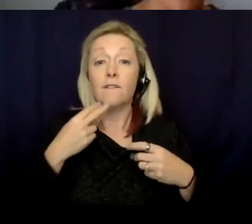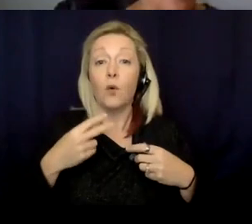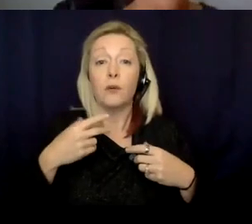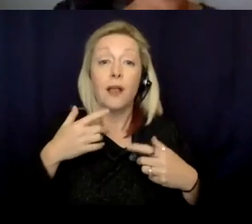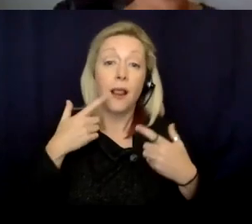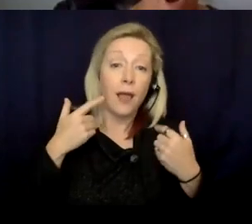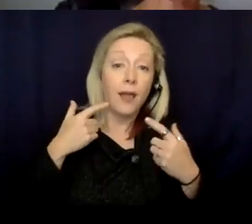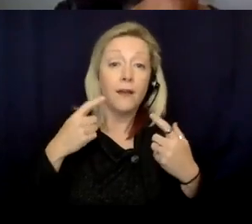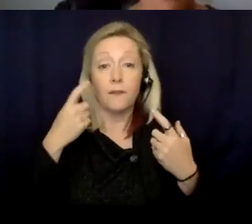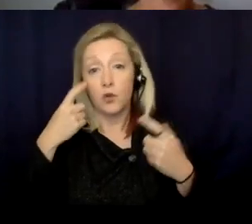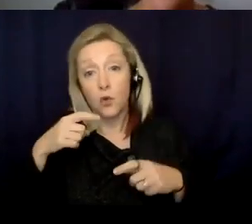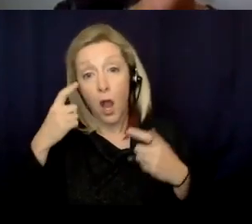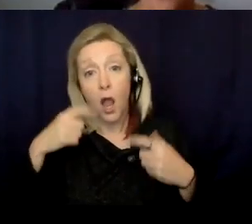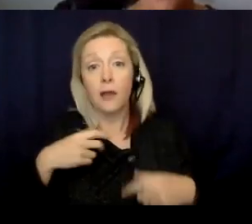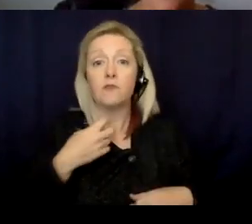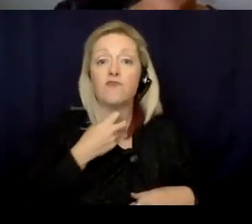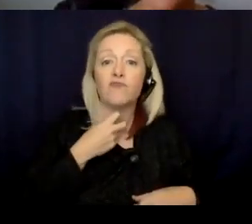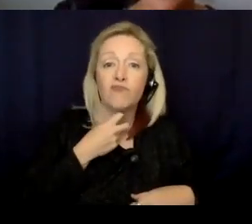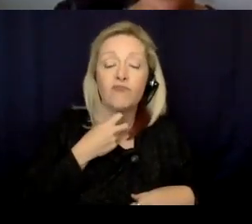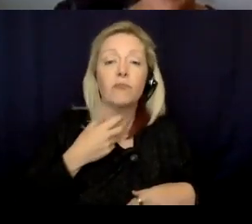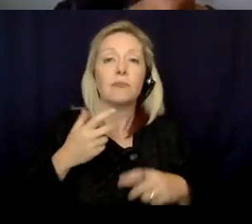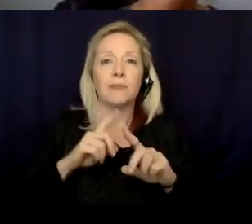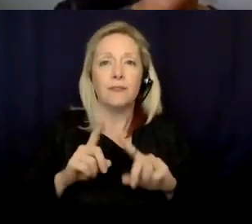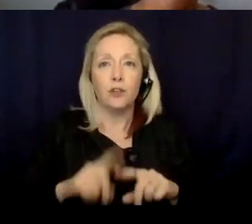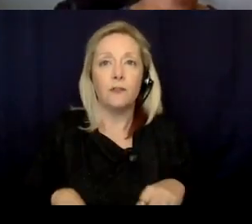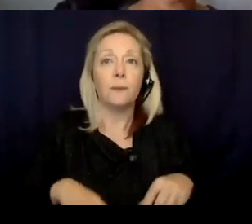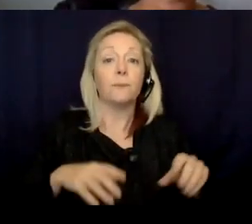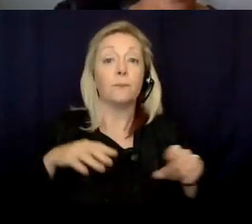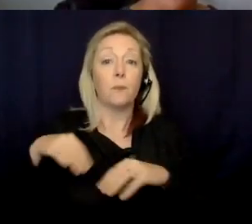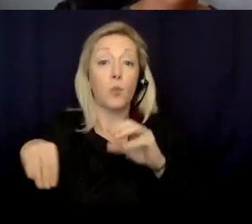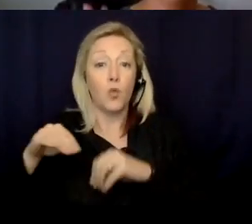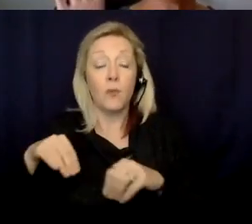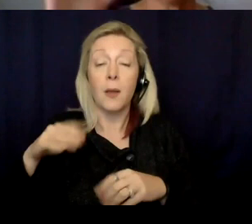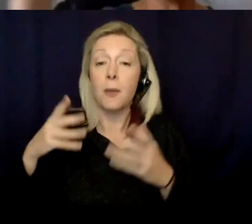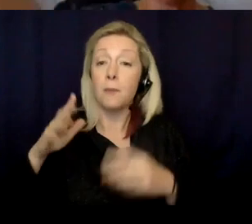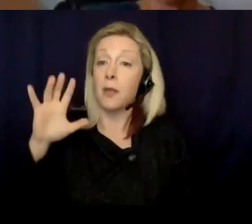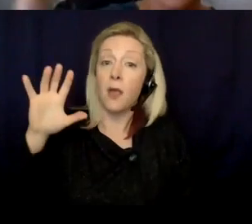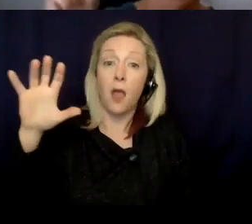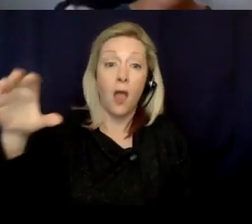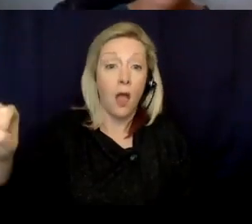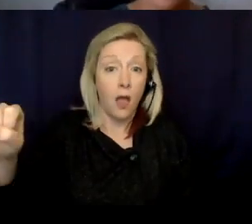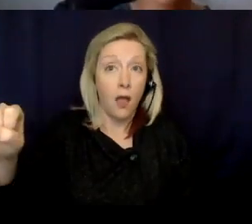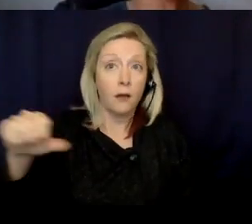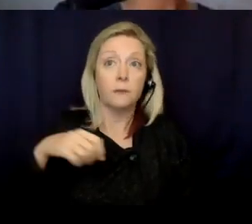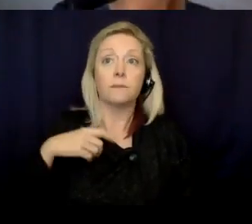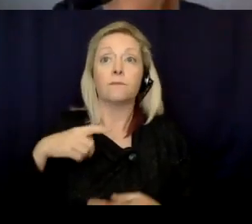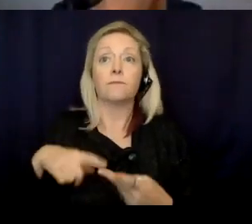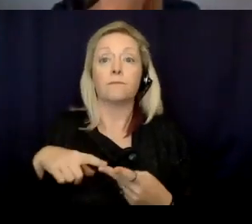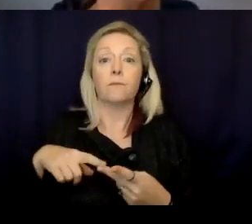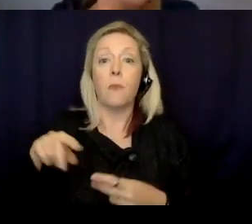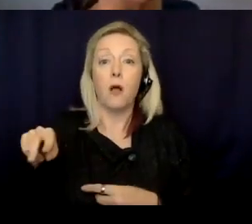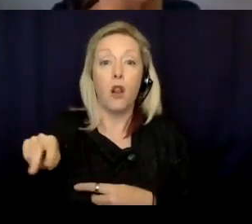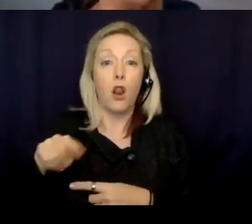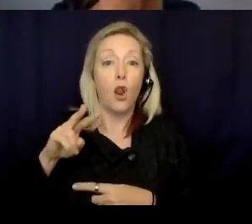may laugh or cry or grunt or vocalize some way. But in motor, they may start reaching out for things. They may look